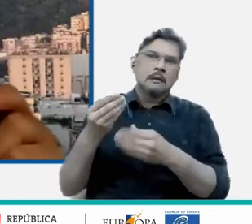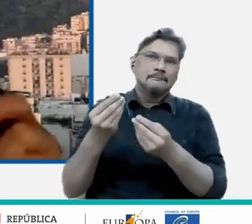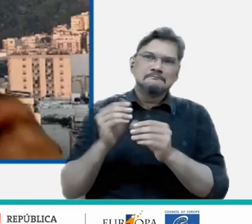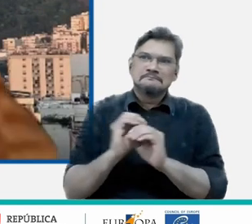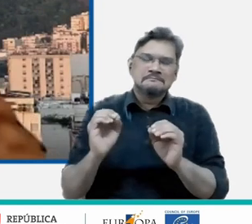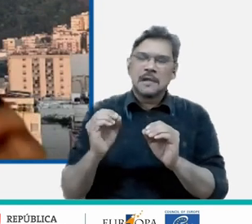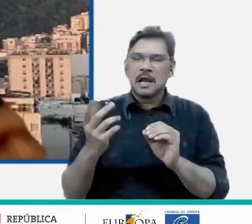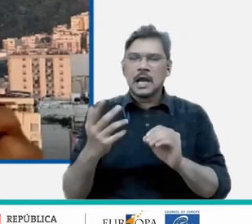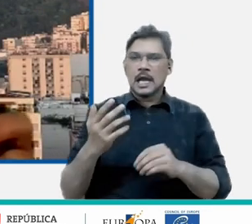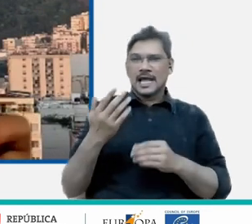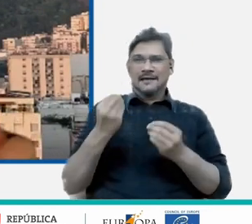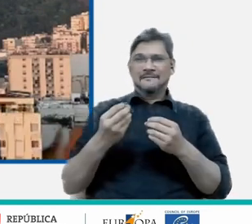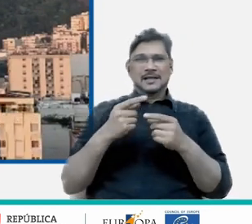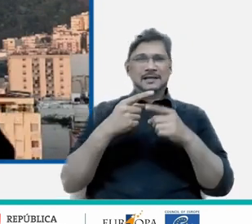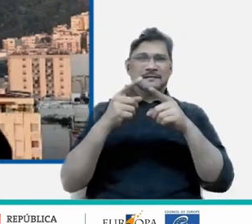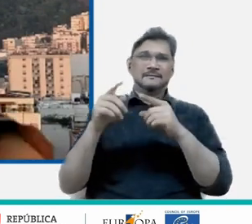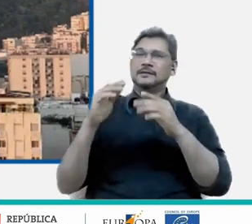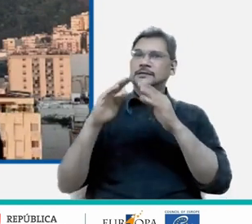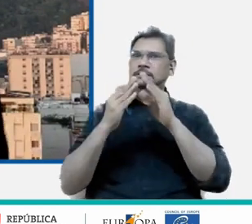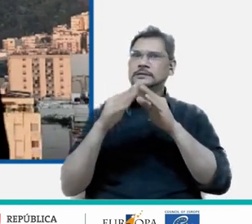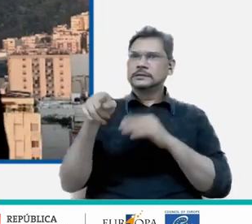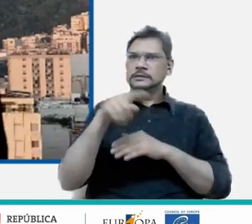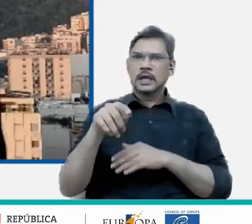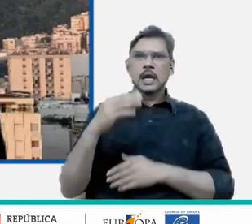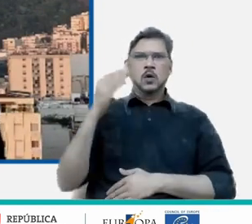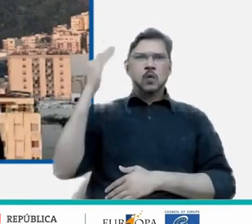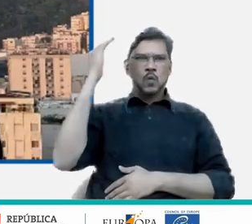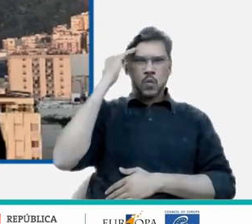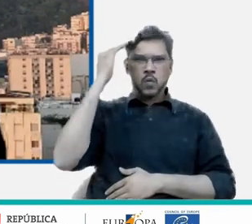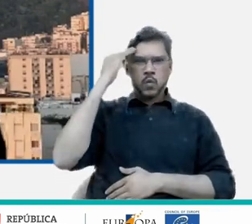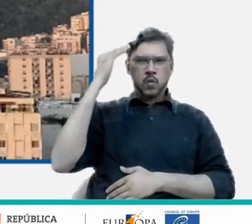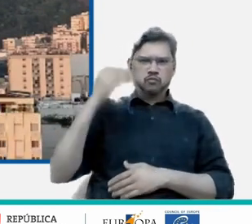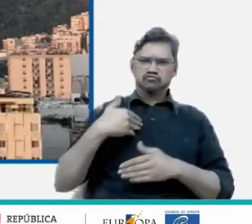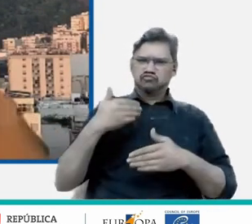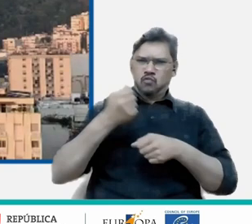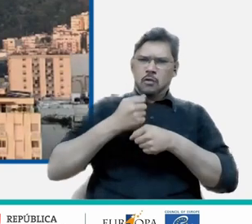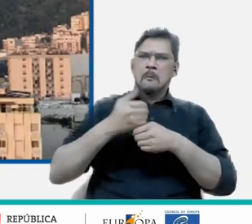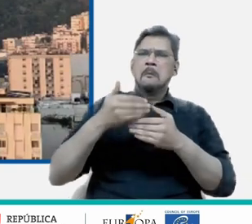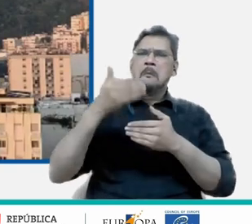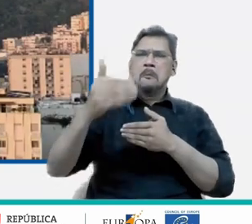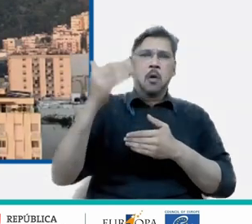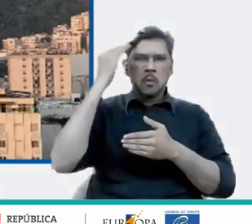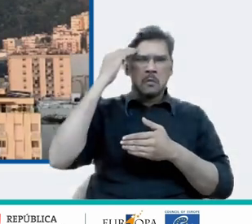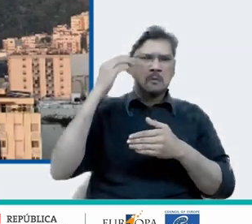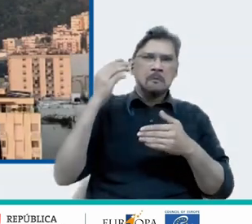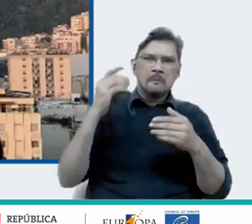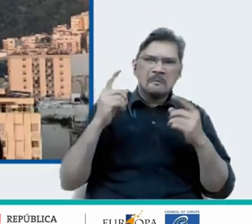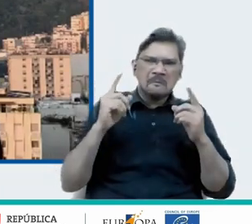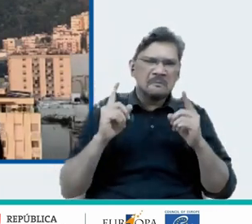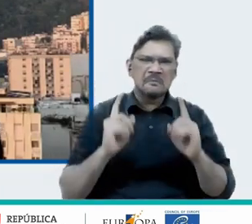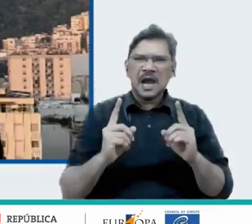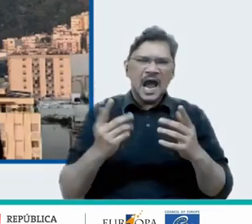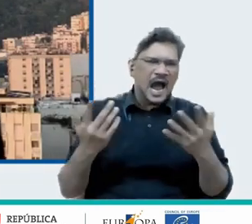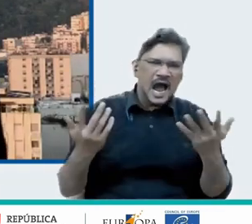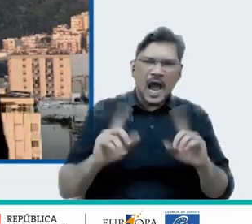they have some difficulties in actually designing the early stage project. And this was something that we heard a lot from project